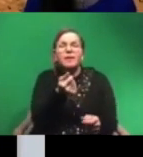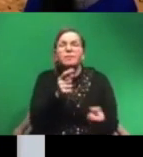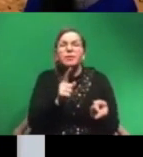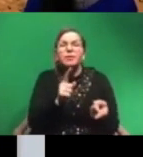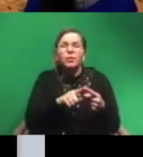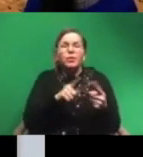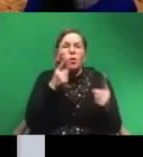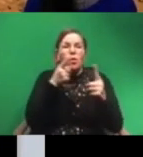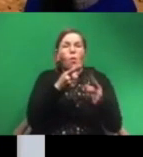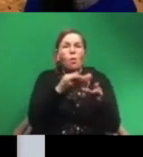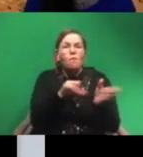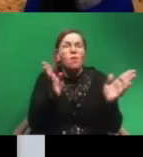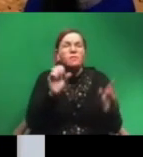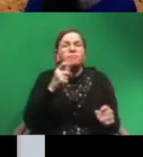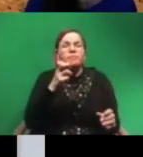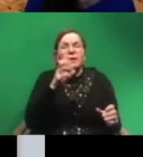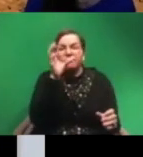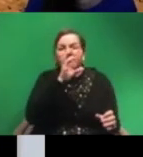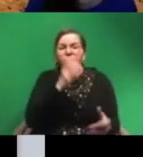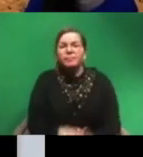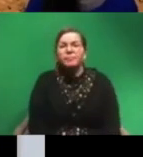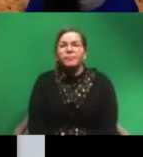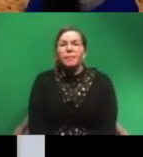overall goal of space exploration.